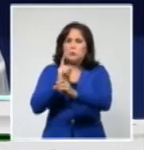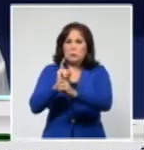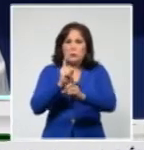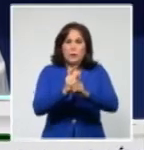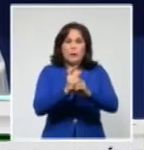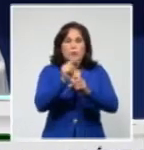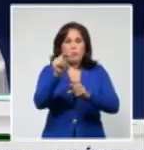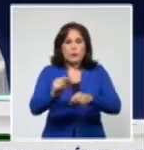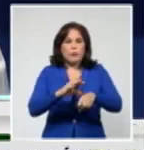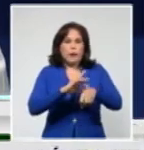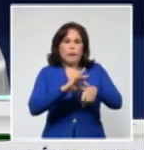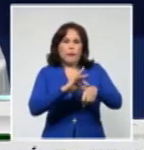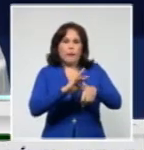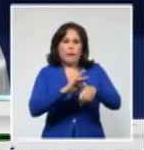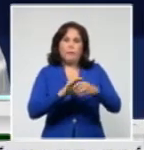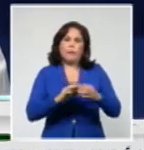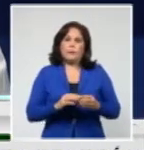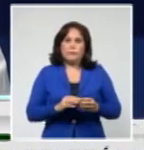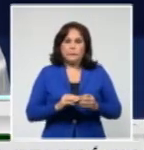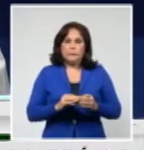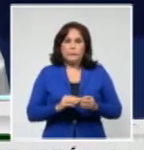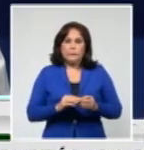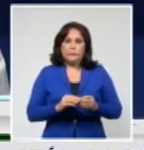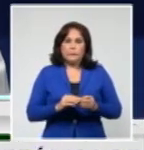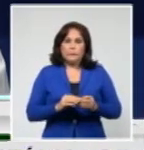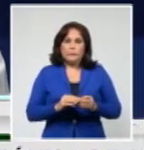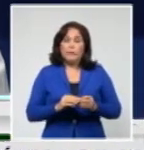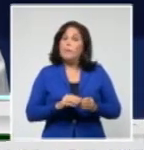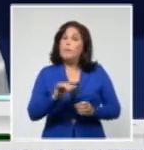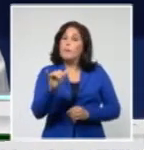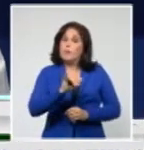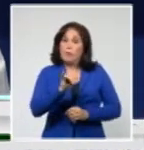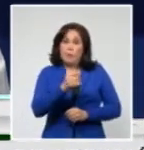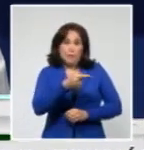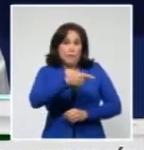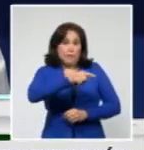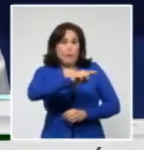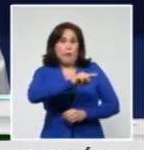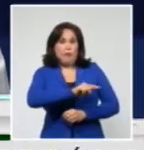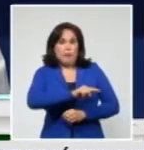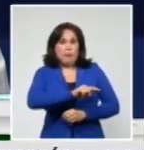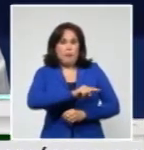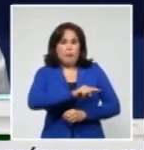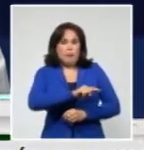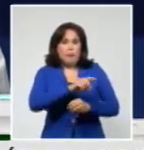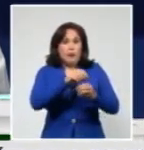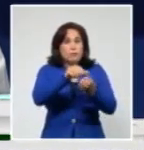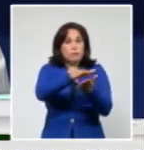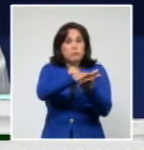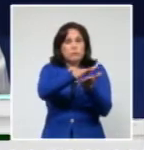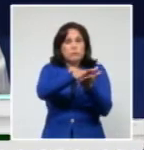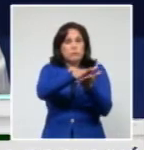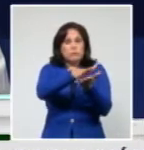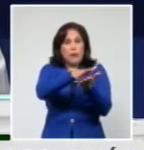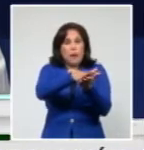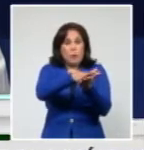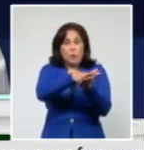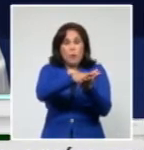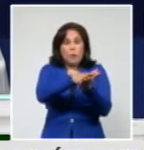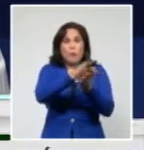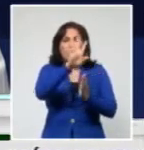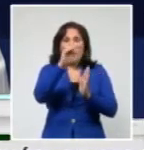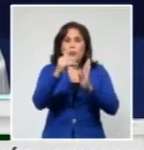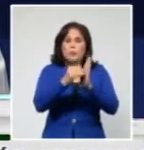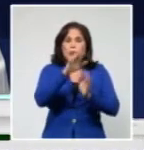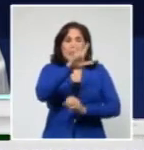4,560 people, or 90.2% of all diagnosed cases in Cuba, had contact